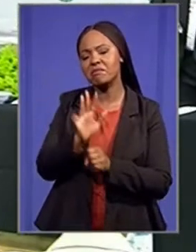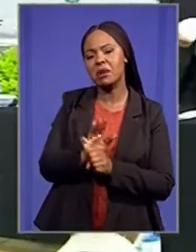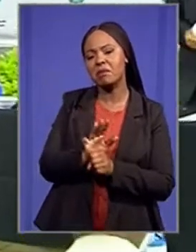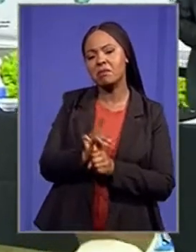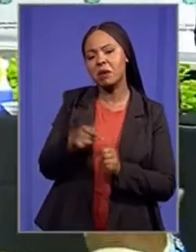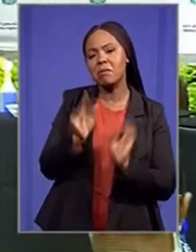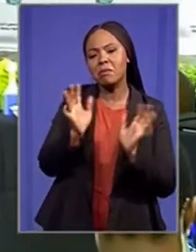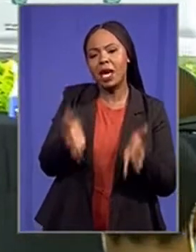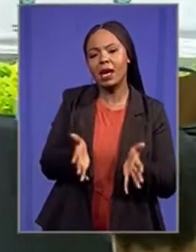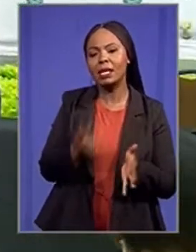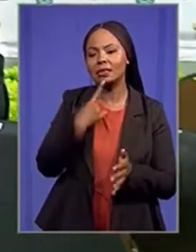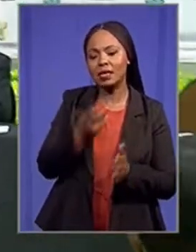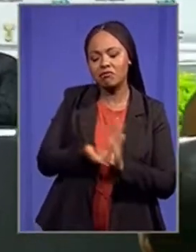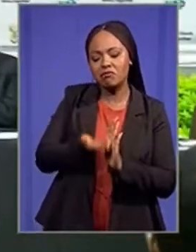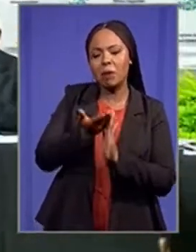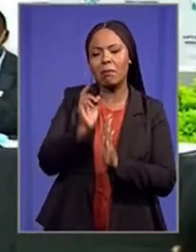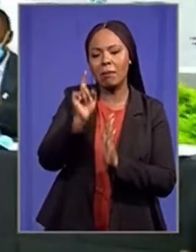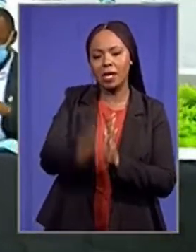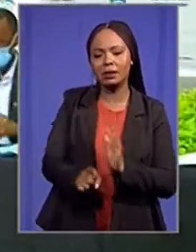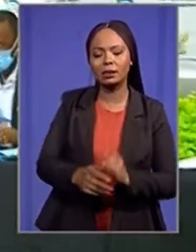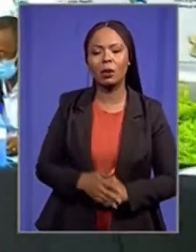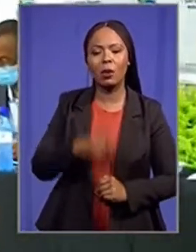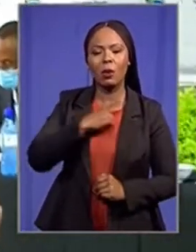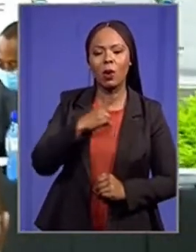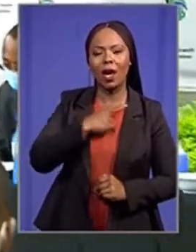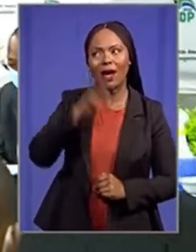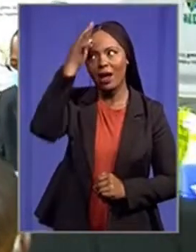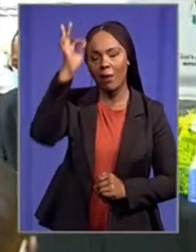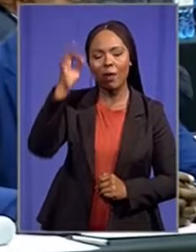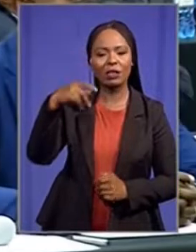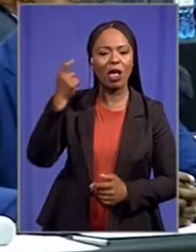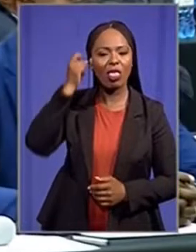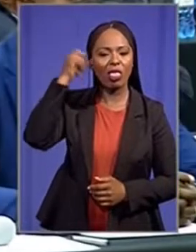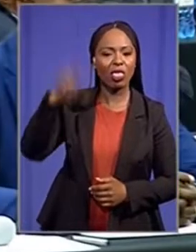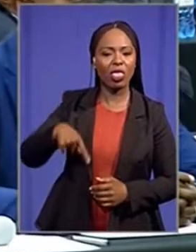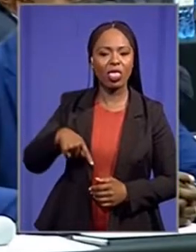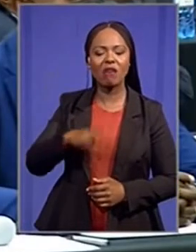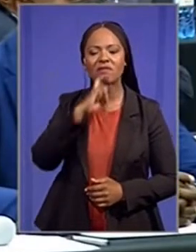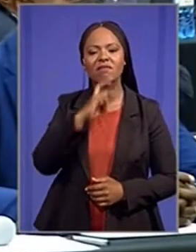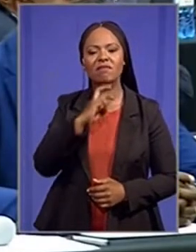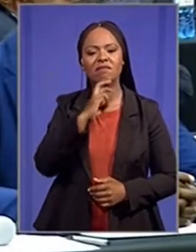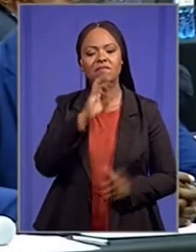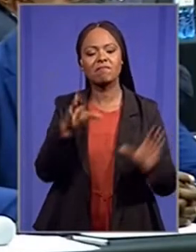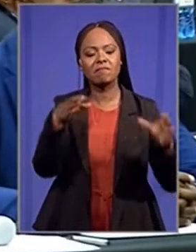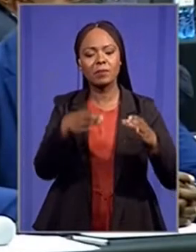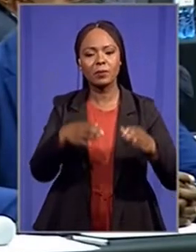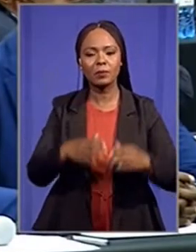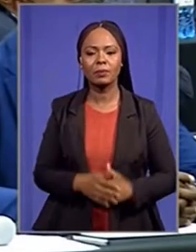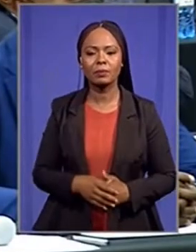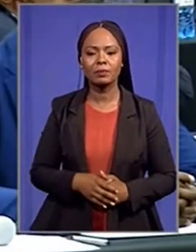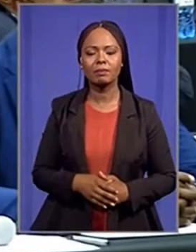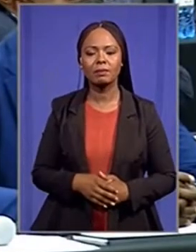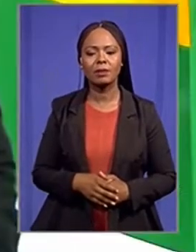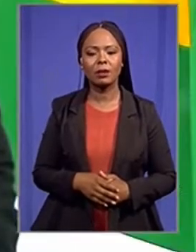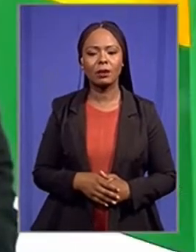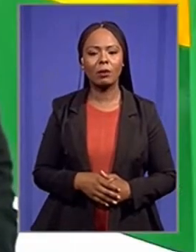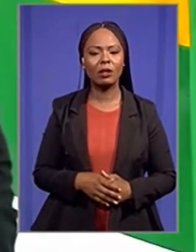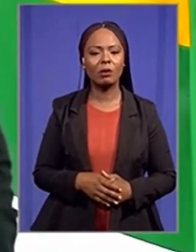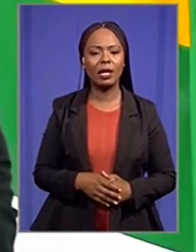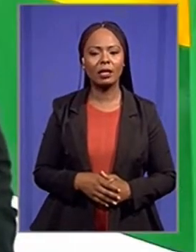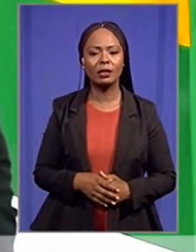ka wa gagwe go ja bogobe gore mmušo o hlokomologile magoši. I must really apologize on behalf of